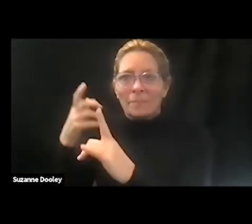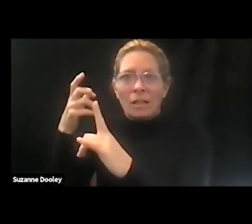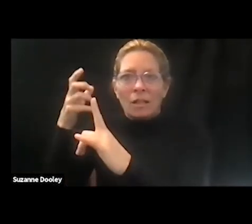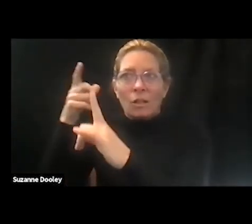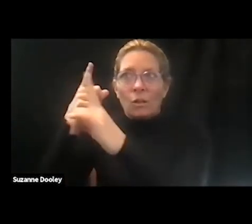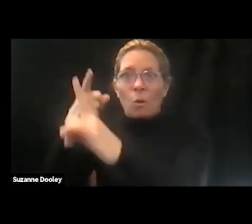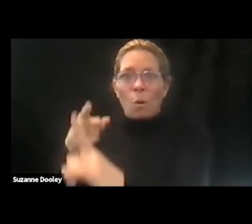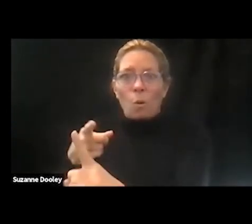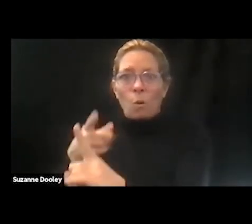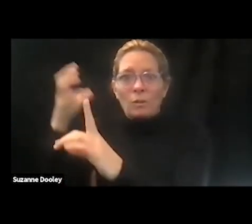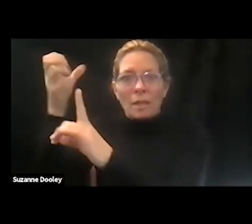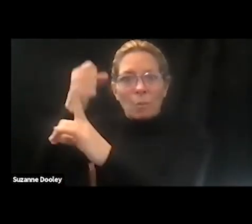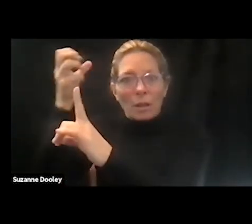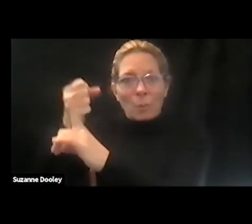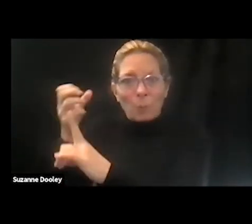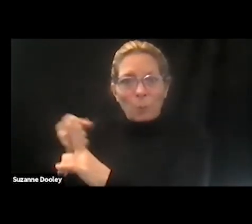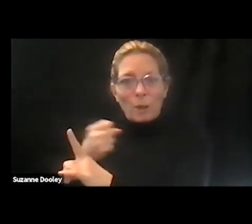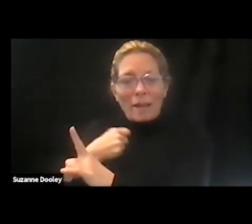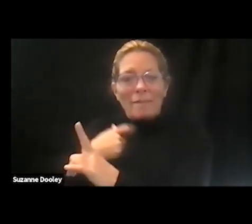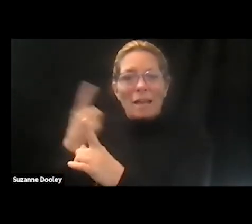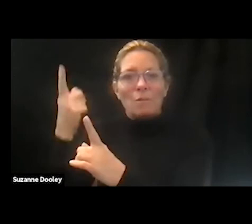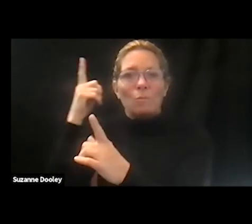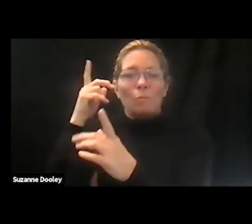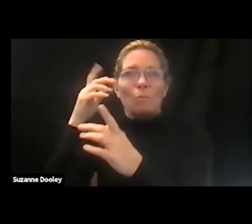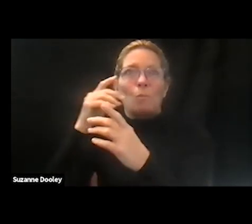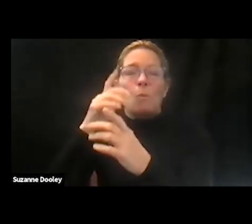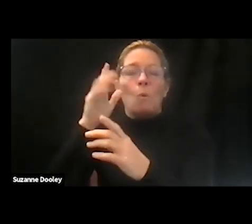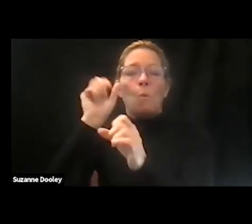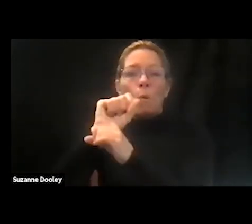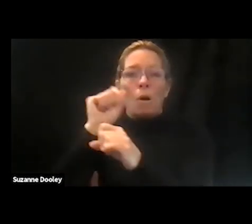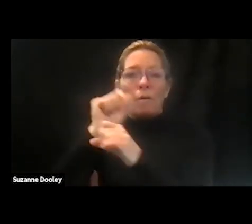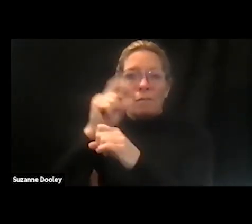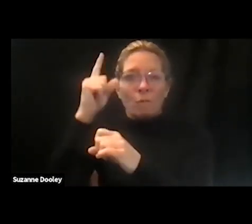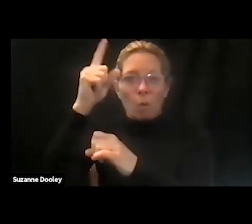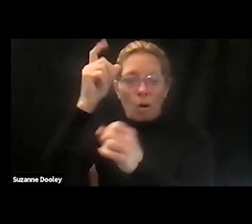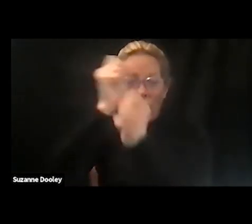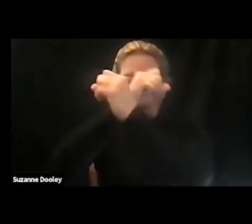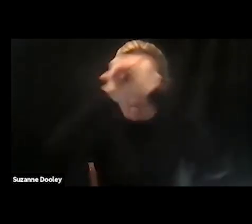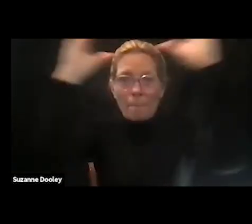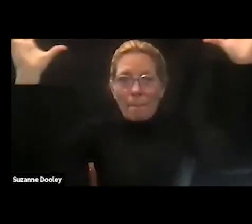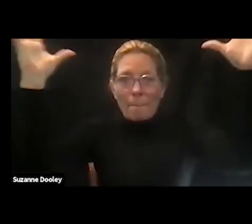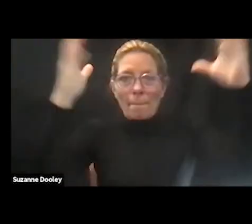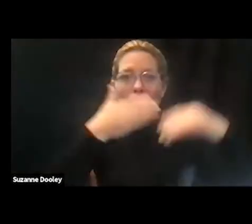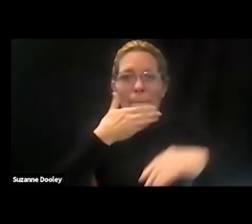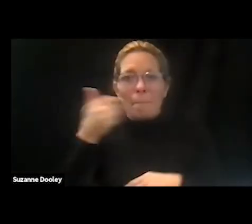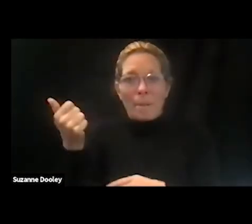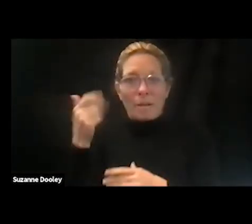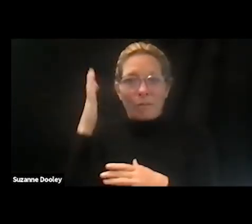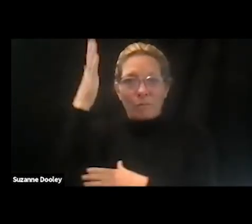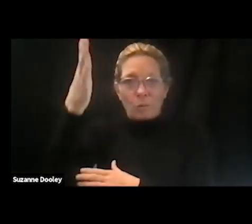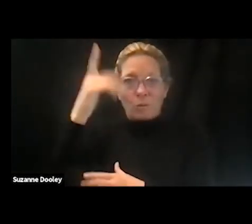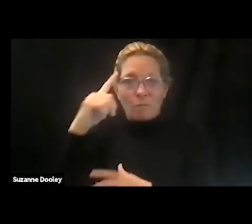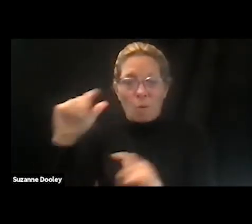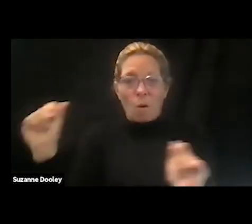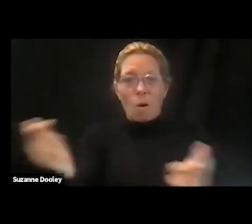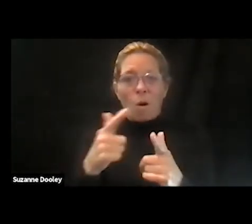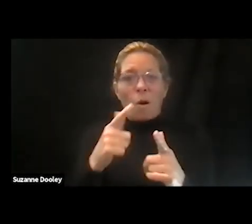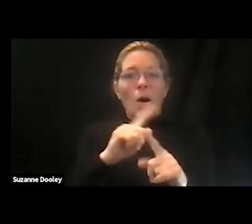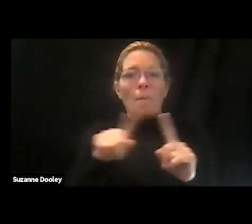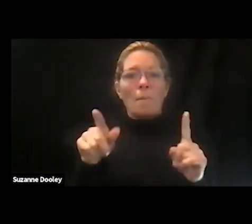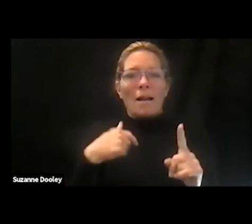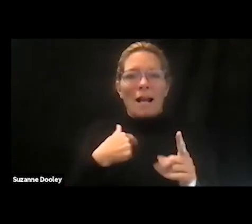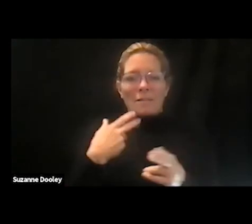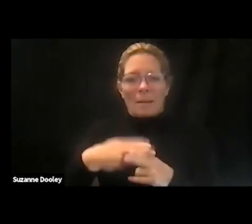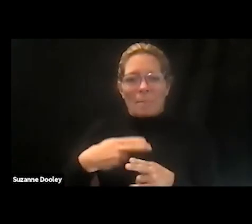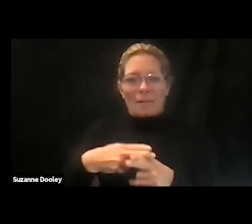work towards building a bigger and brighter future for all of us. And so like I was mentioning, like as an Indigenous person, like